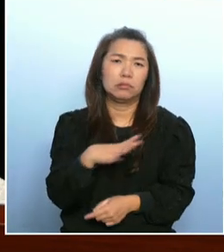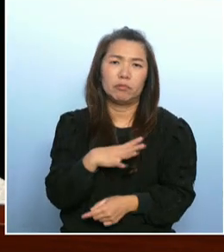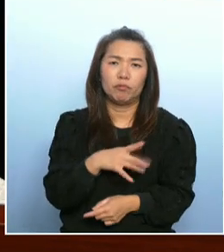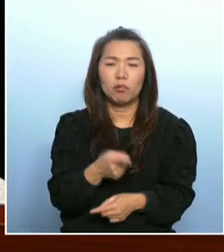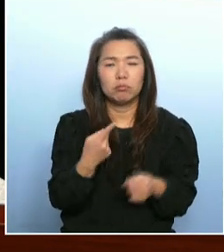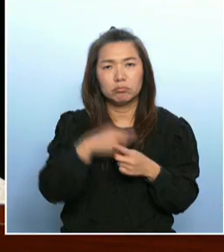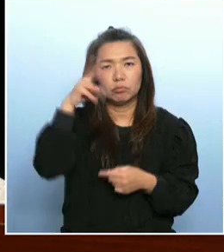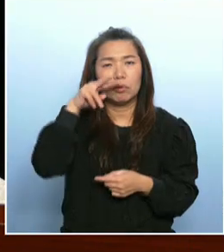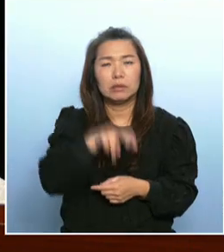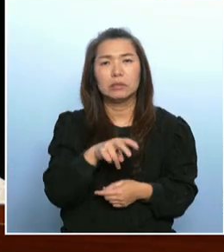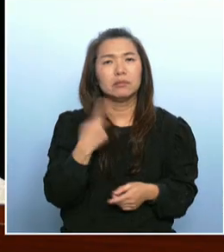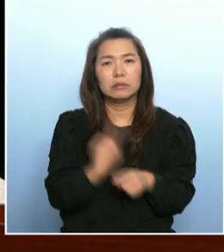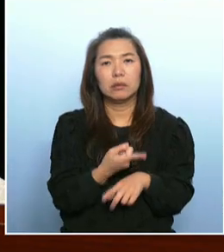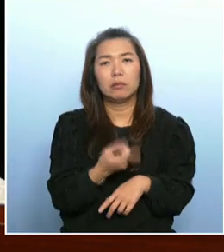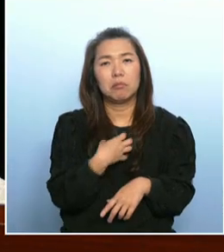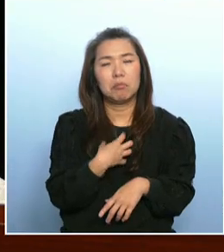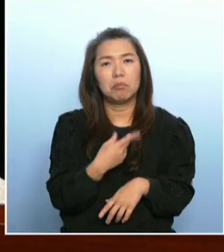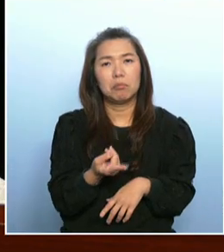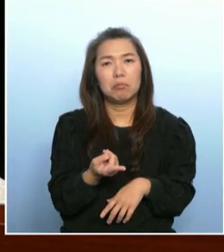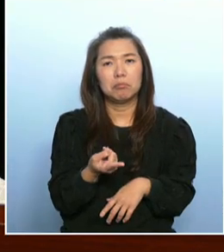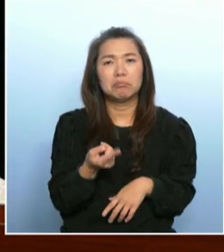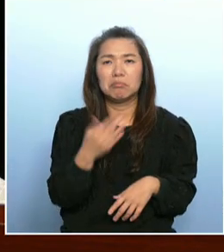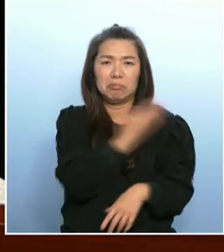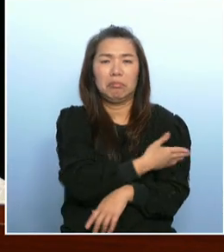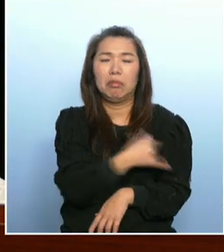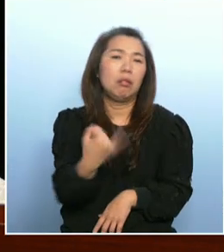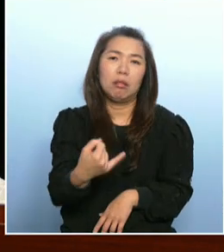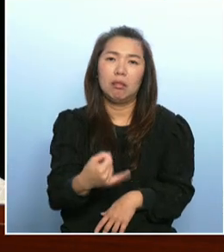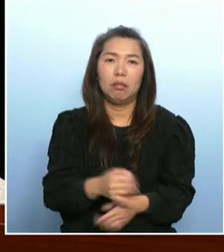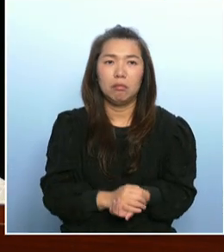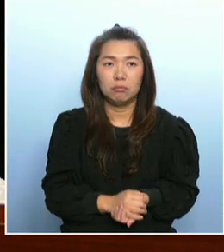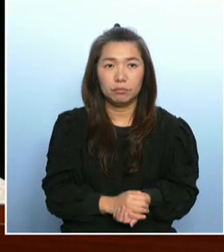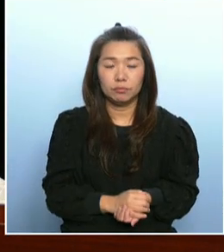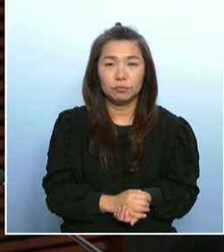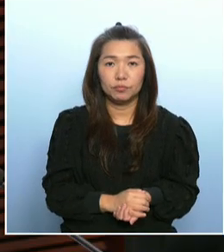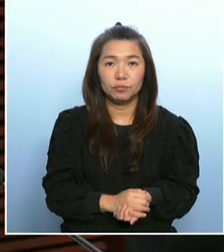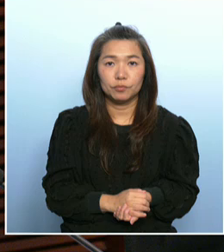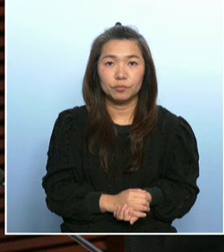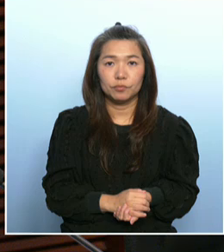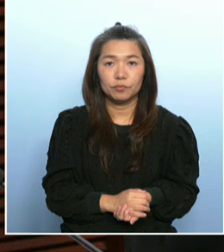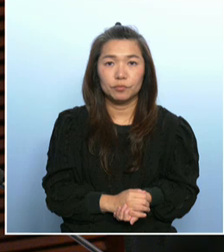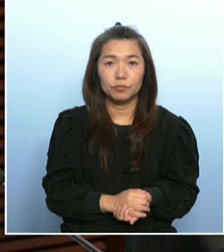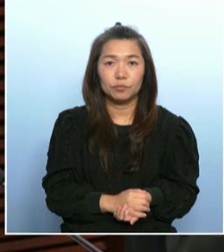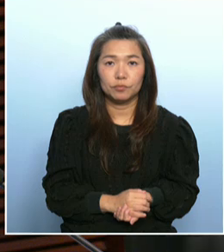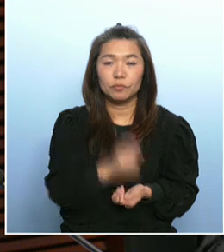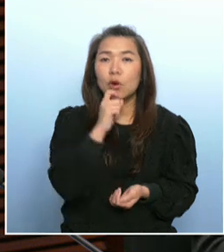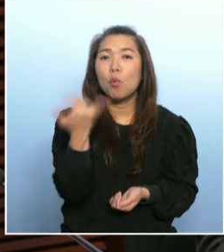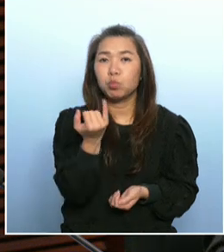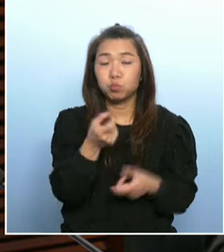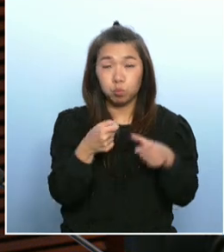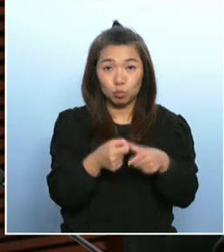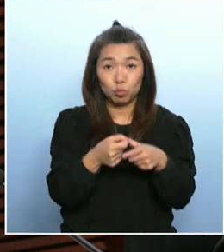own. This is a very common scenario. I don't think that we should ignore it.